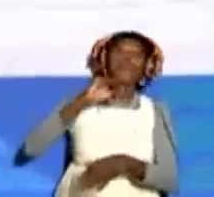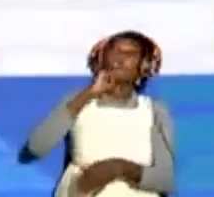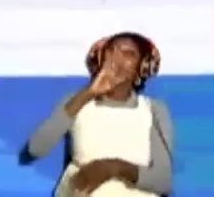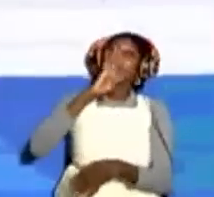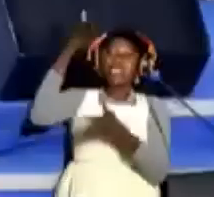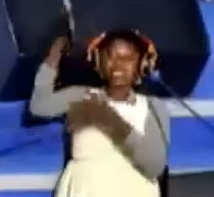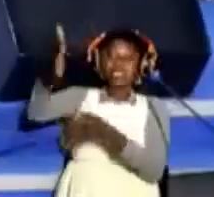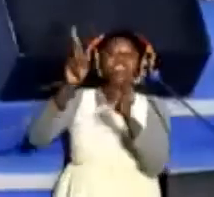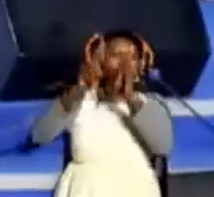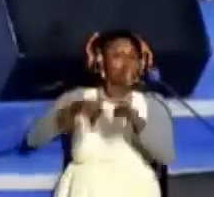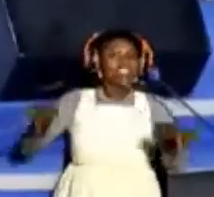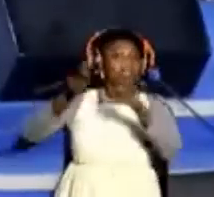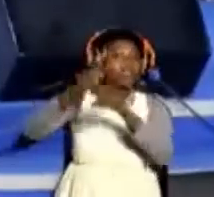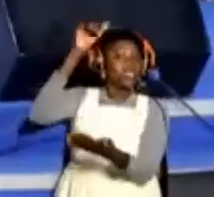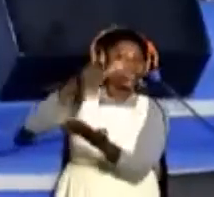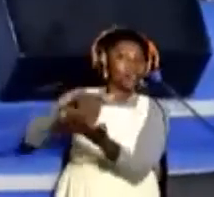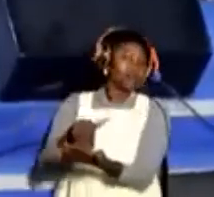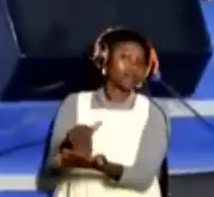be found.